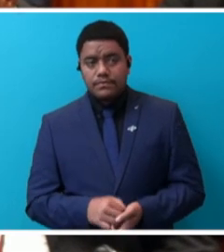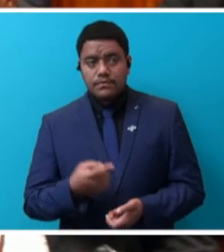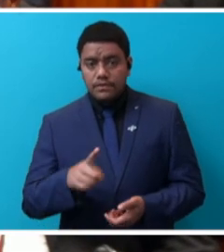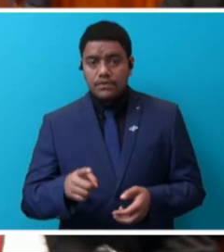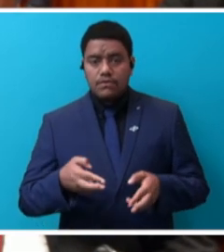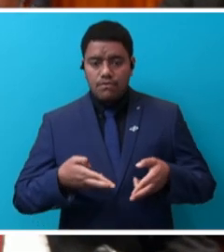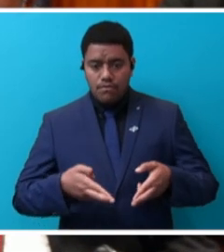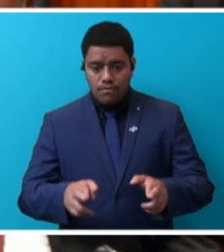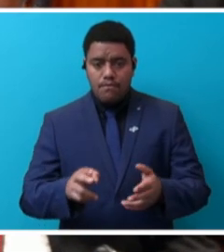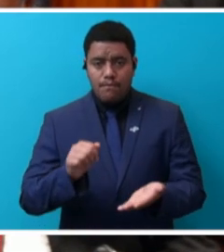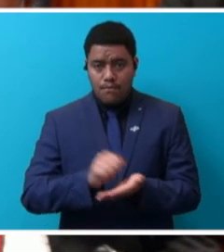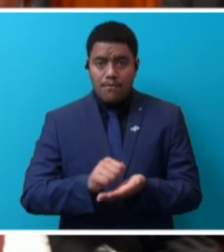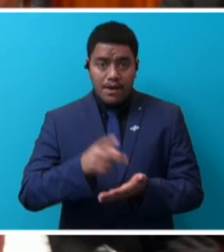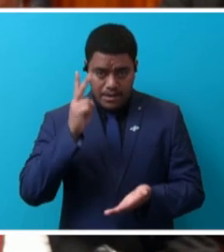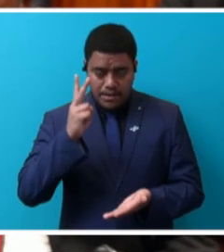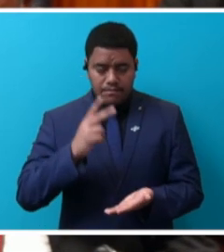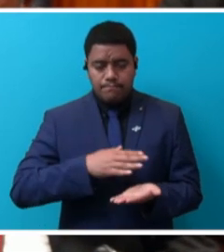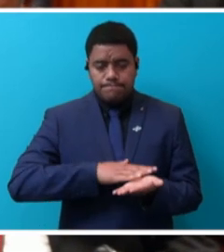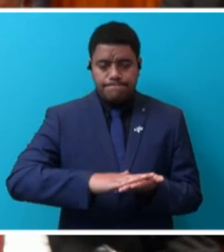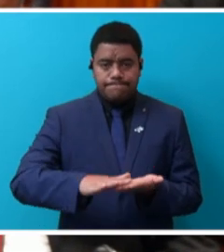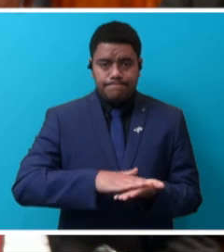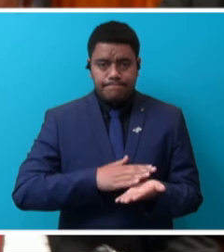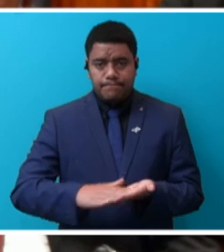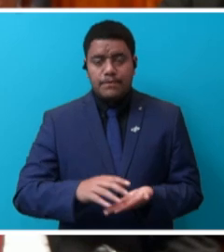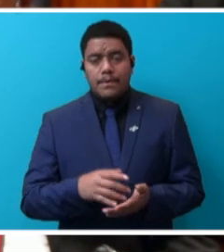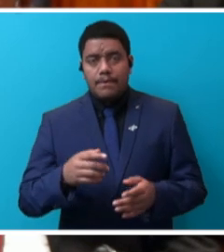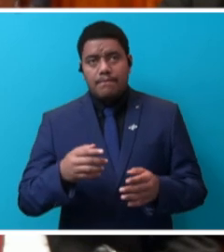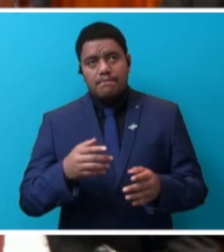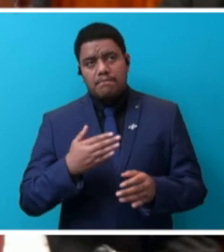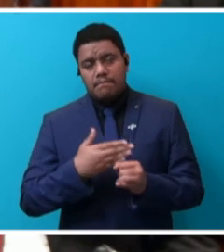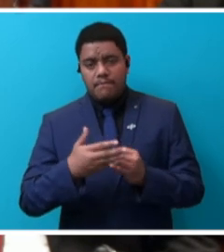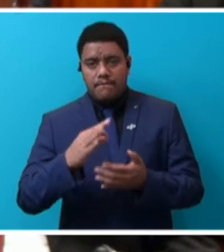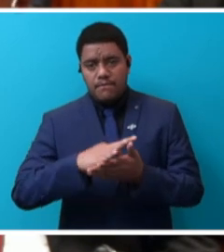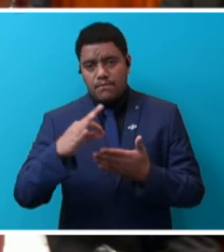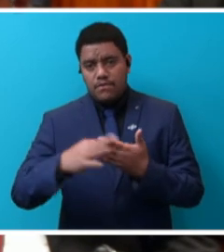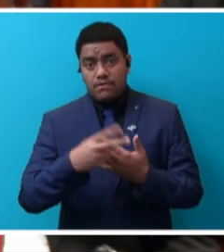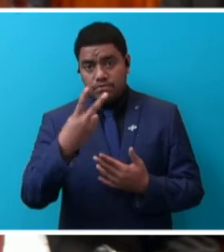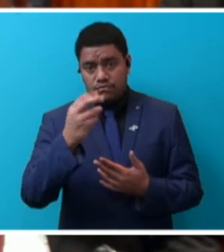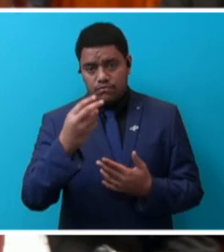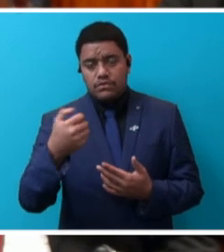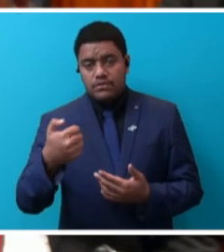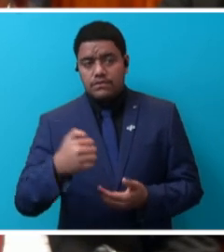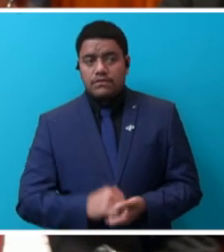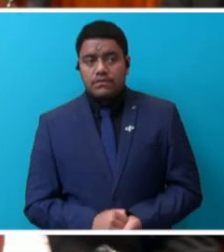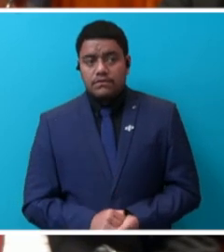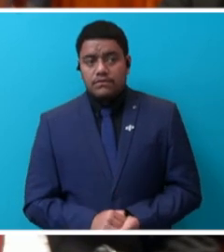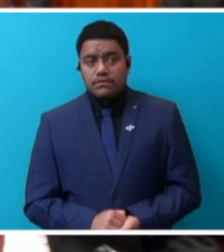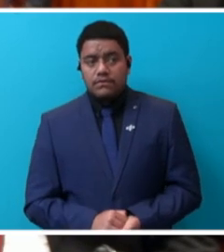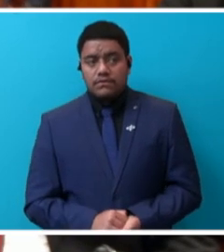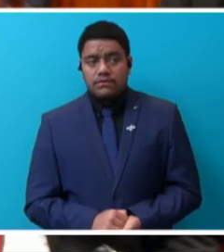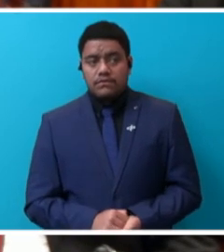for resurfacing and structural enhancement by Feb 26. And you may have seen the